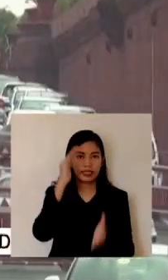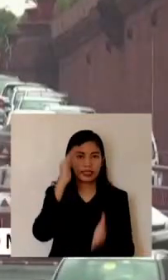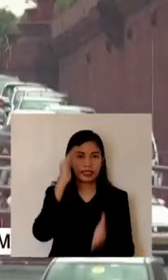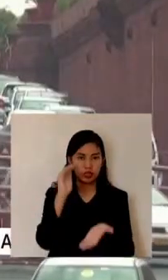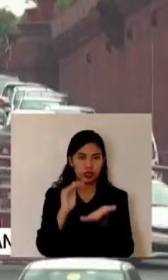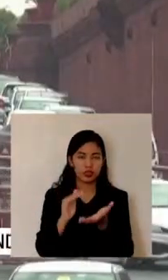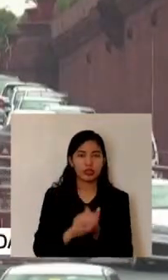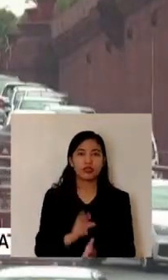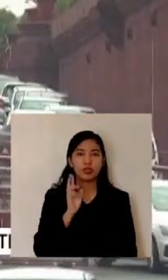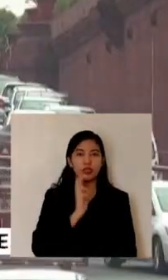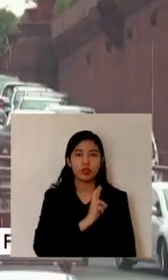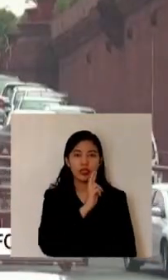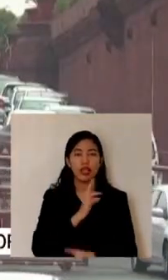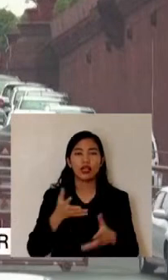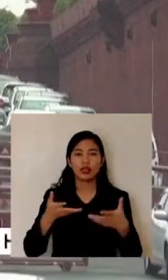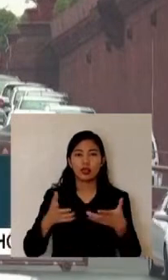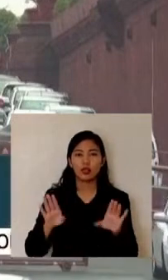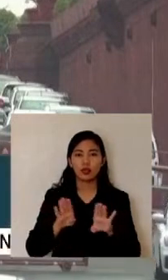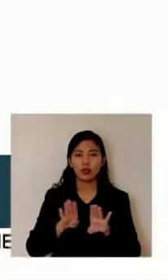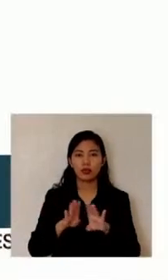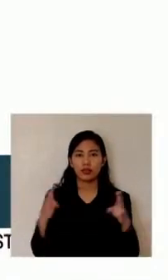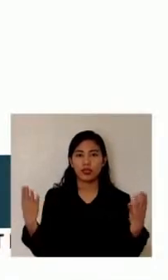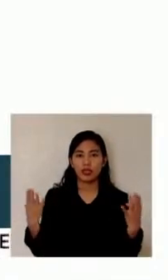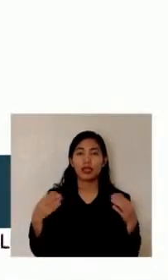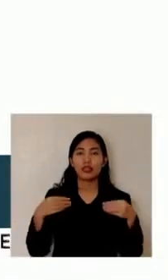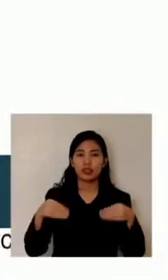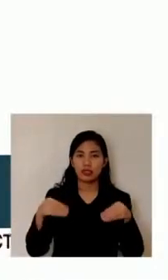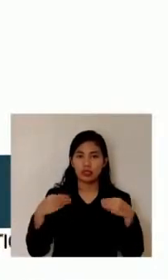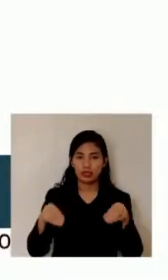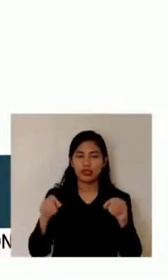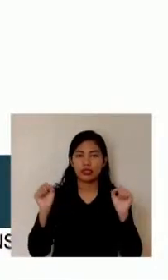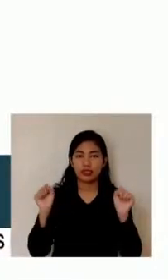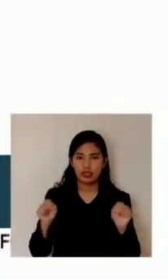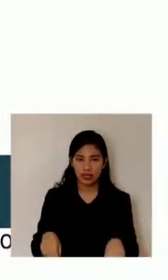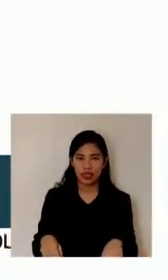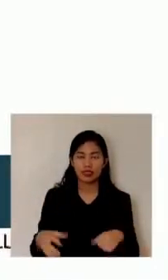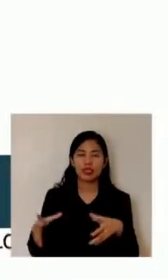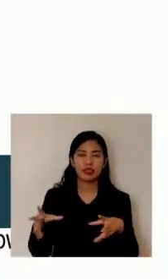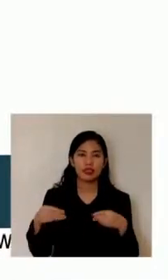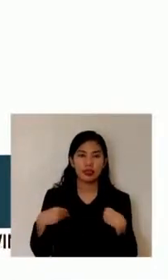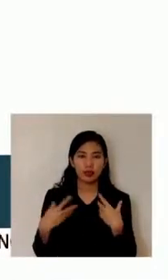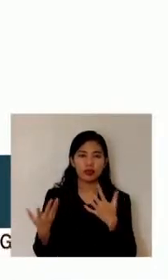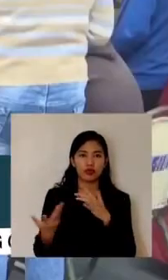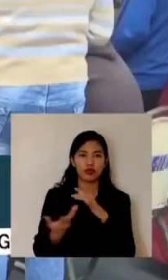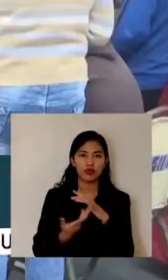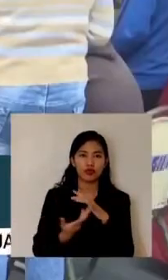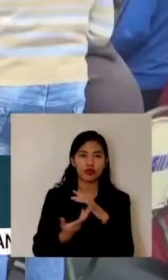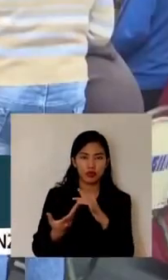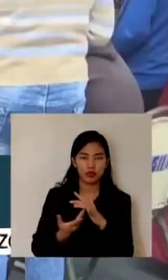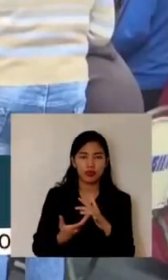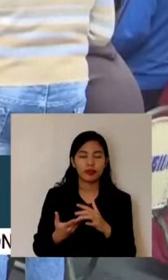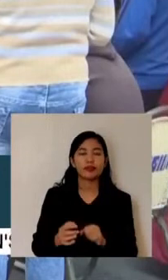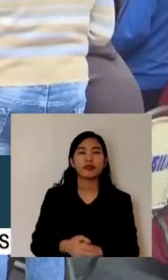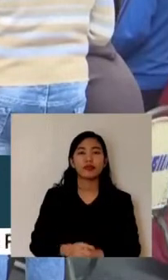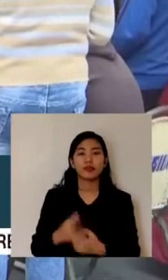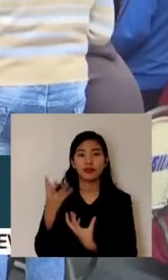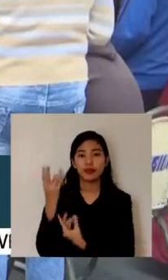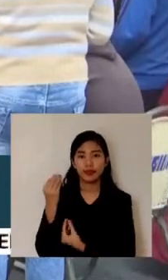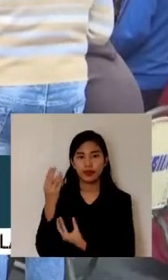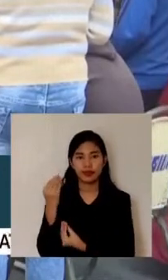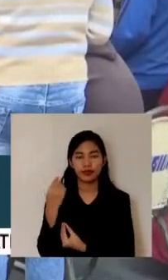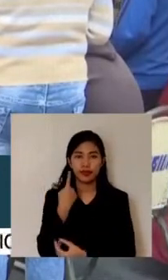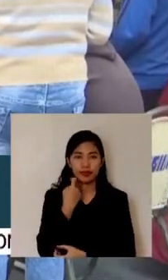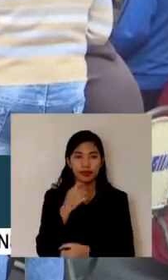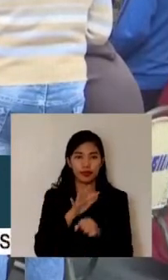Restaurants are also allowed to reopen, and markets can now operate at full capacity. Latest data suggests. The country's recent